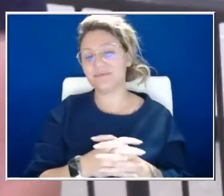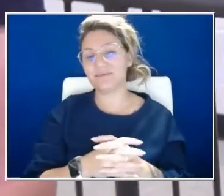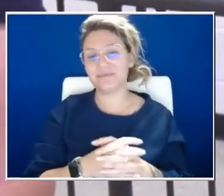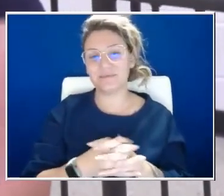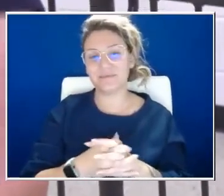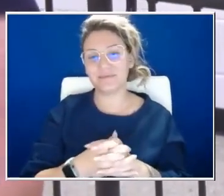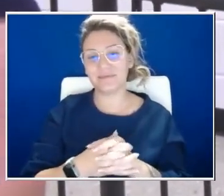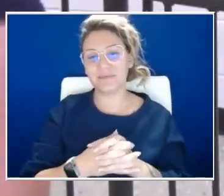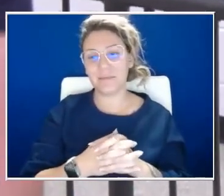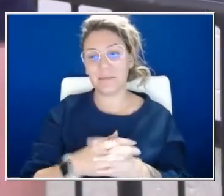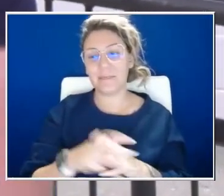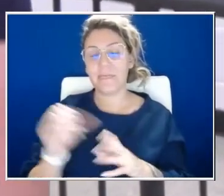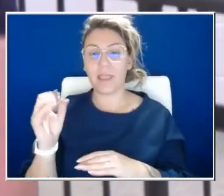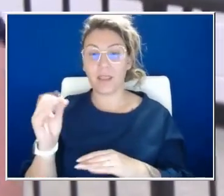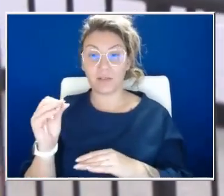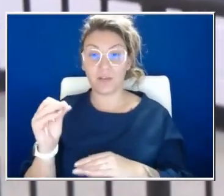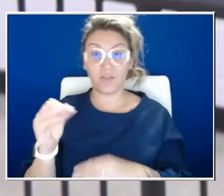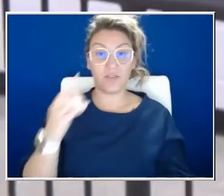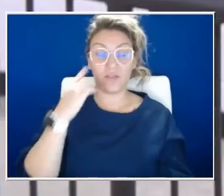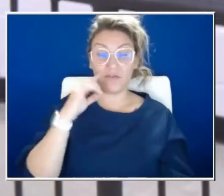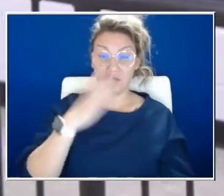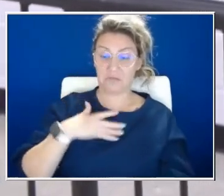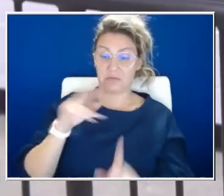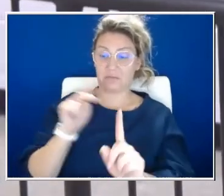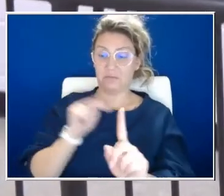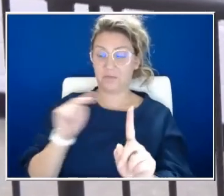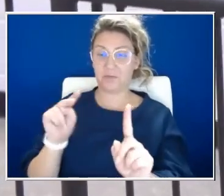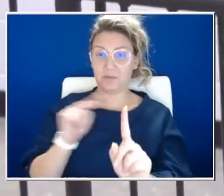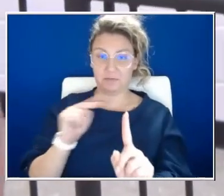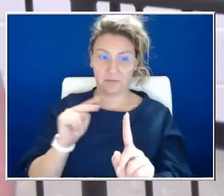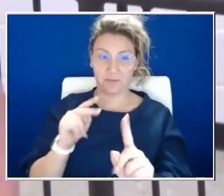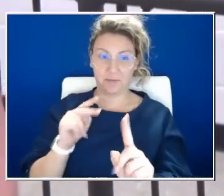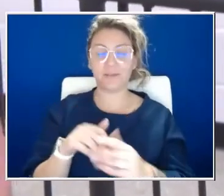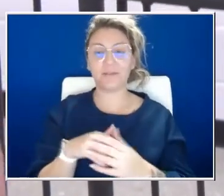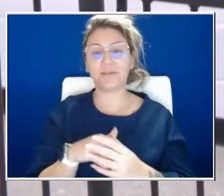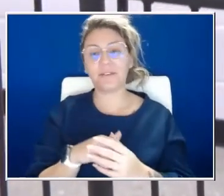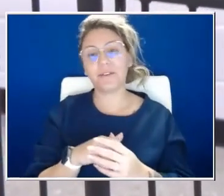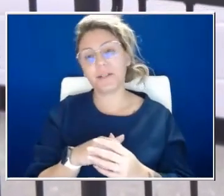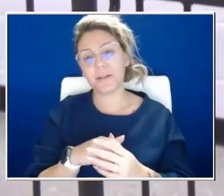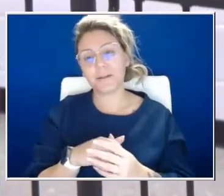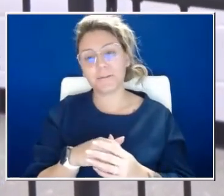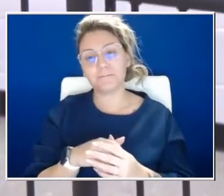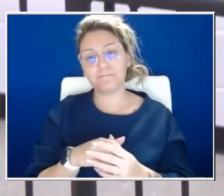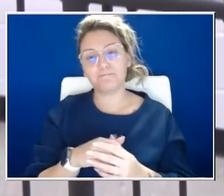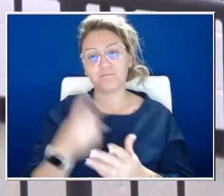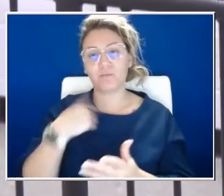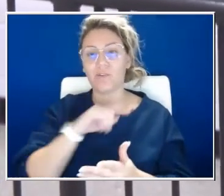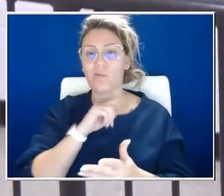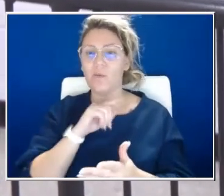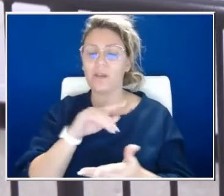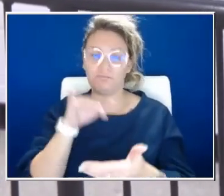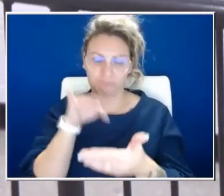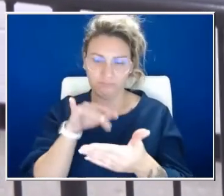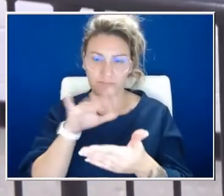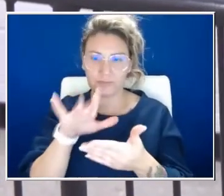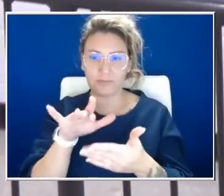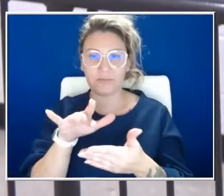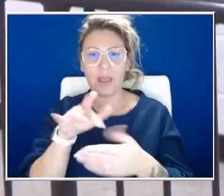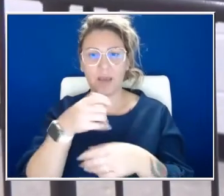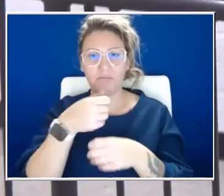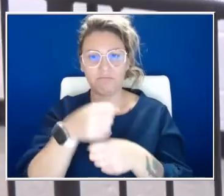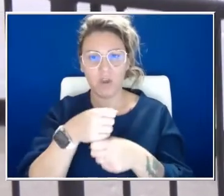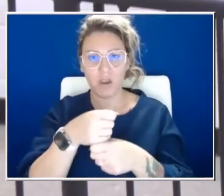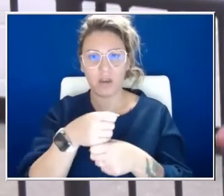And so from my standpoint, it's, we looked at this product and we felt like it would enhance